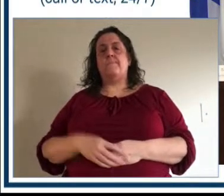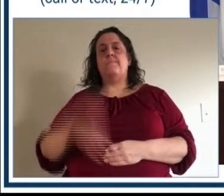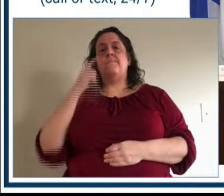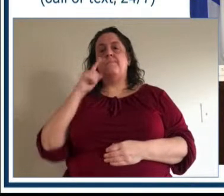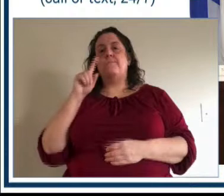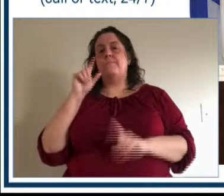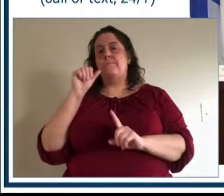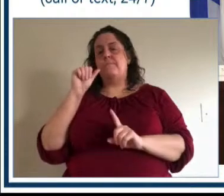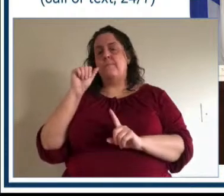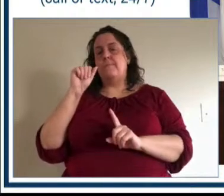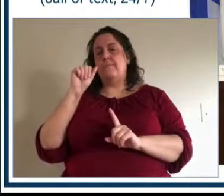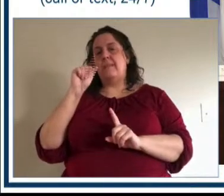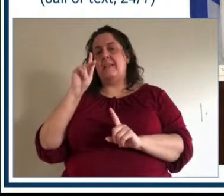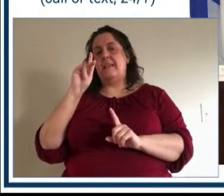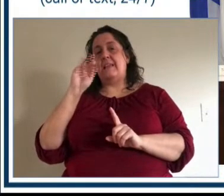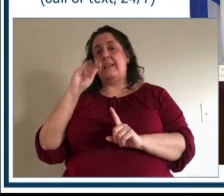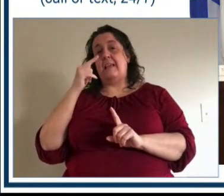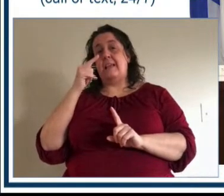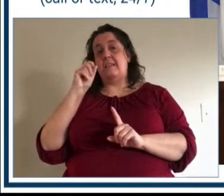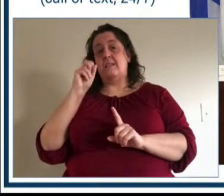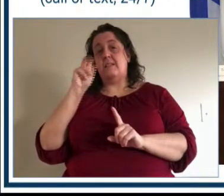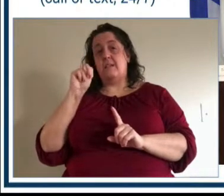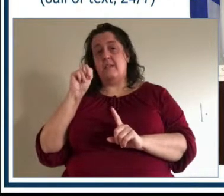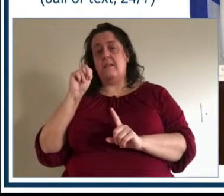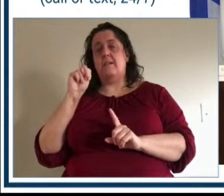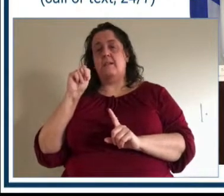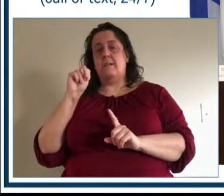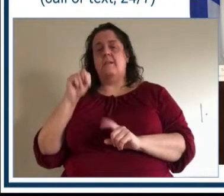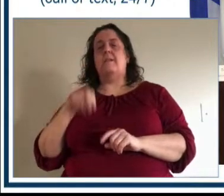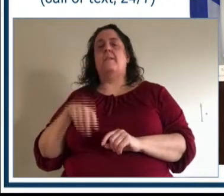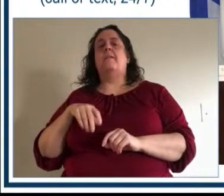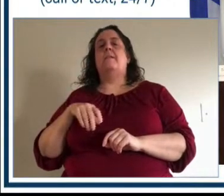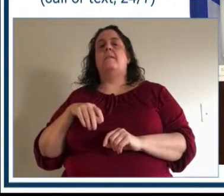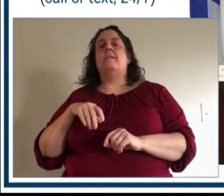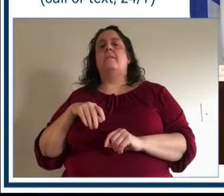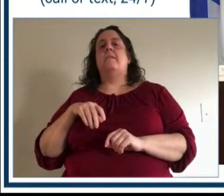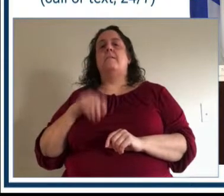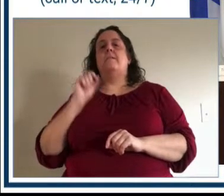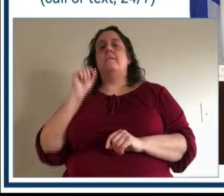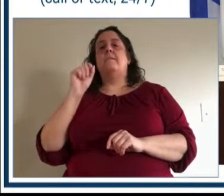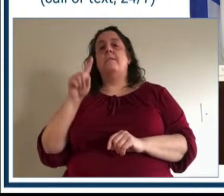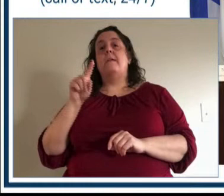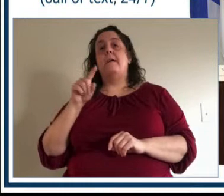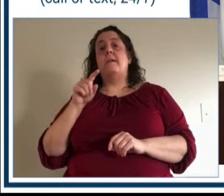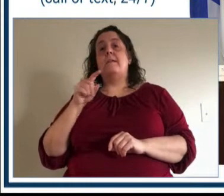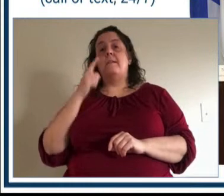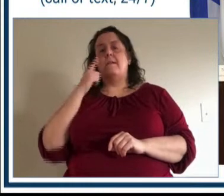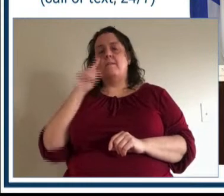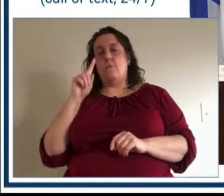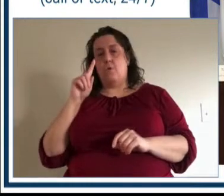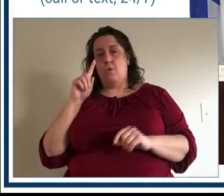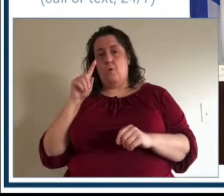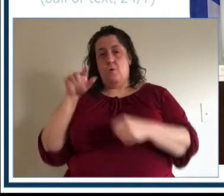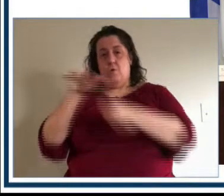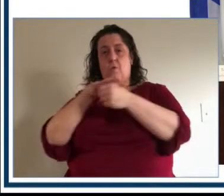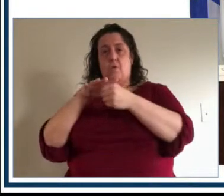regards to the Parkland Antigonish. What measures are they taking right now to kind of mitigate that spread